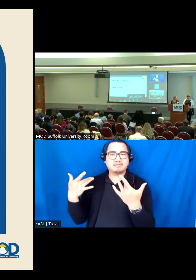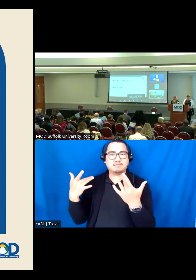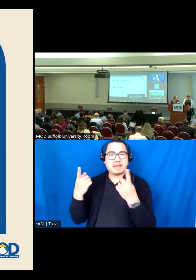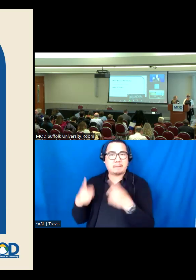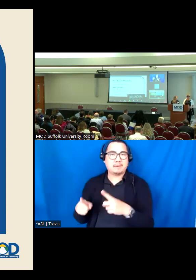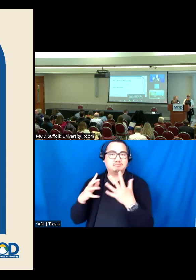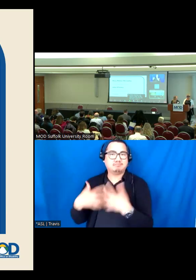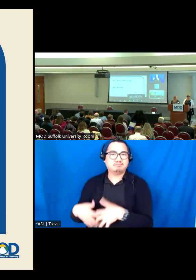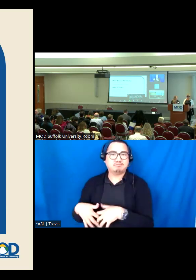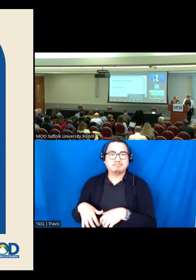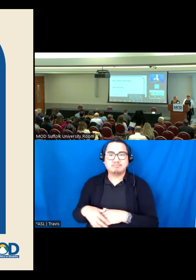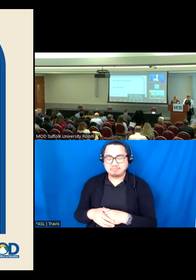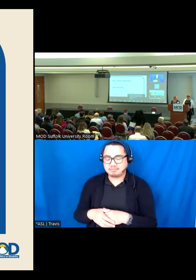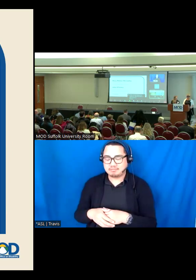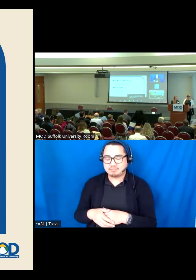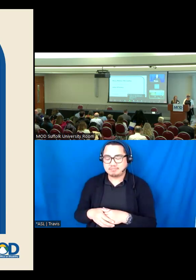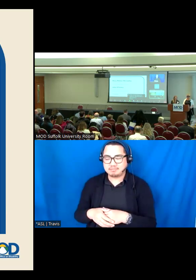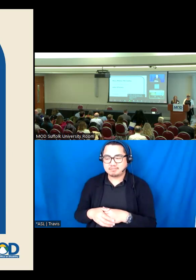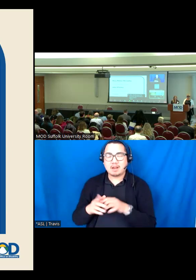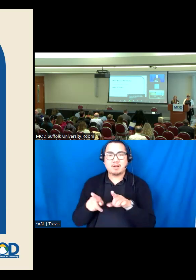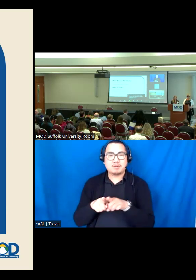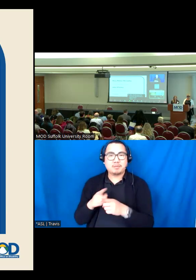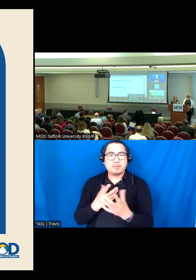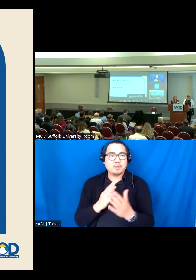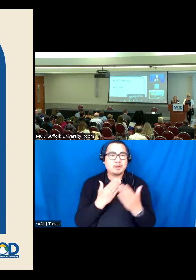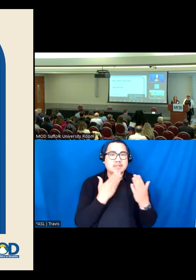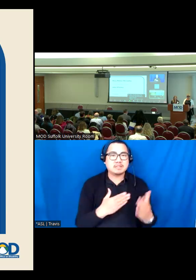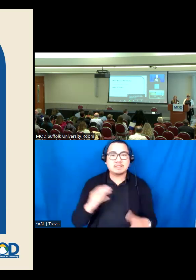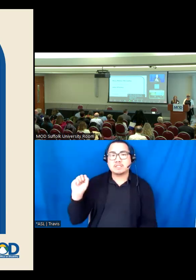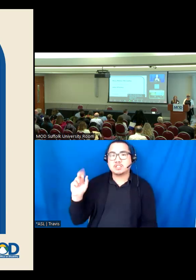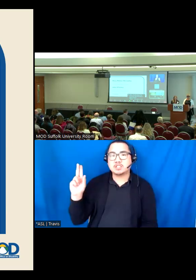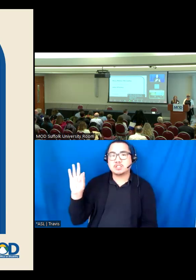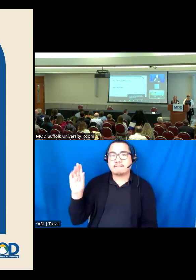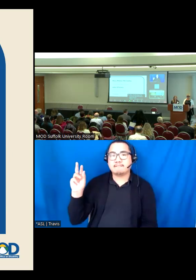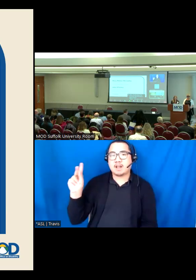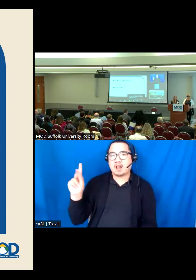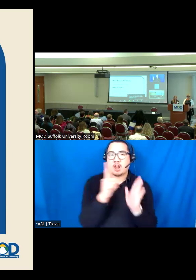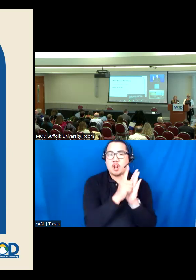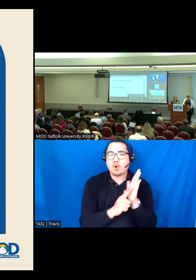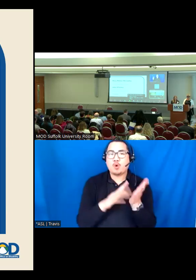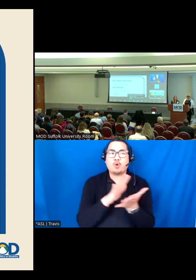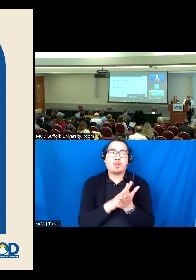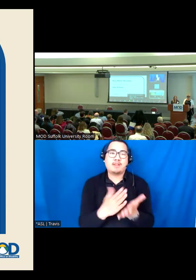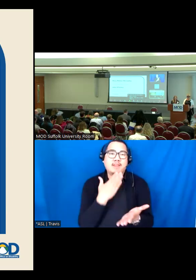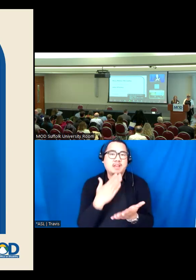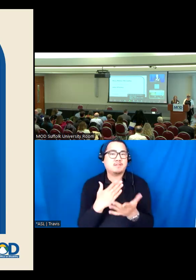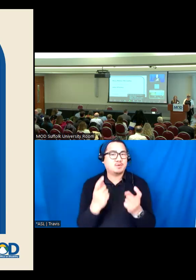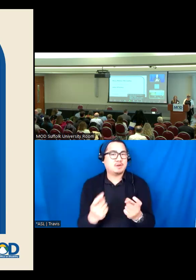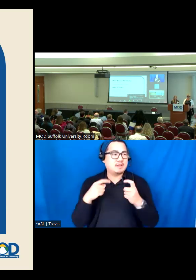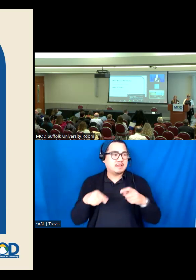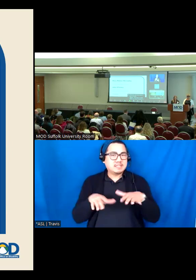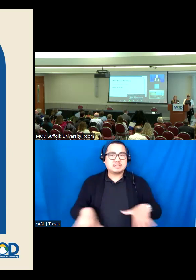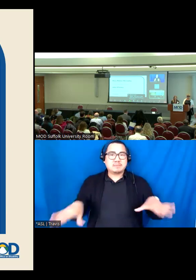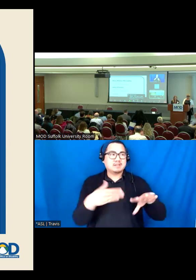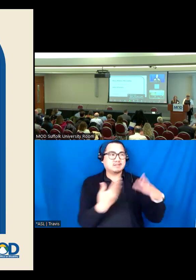happen. I also want to thank Suffolk Law School for giving us this wonderful space, and let's give them